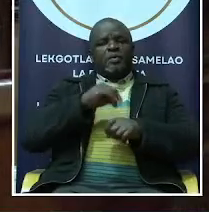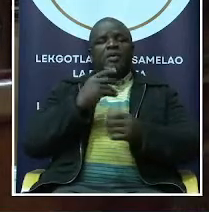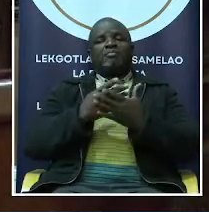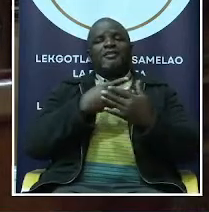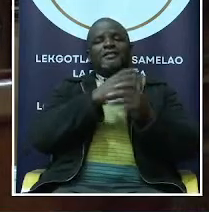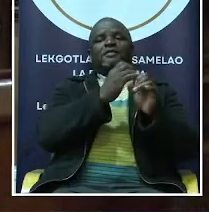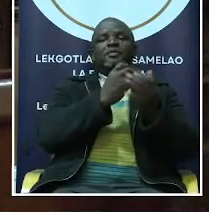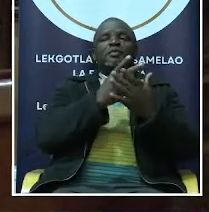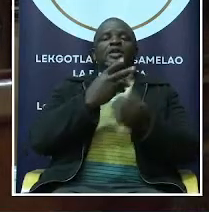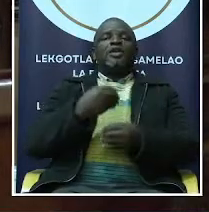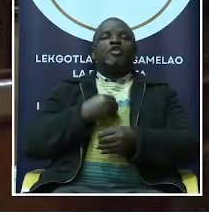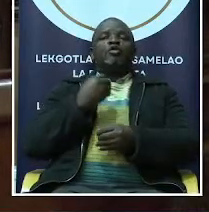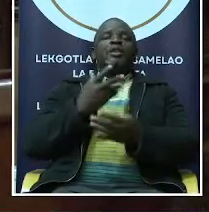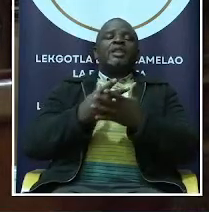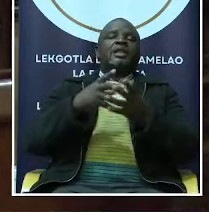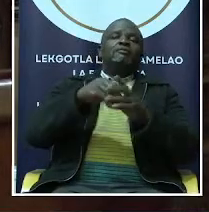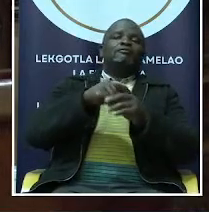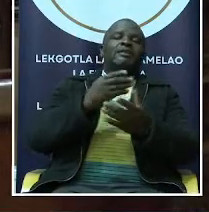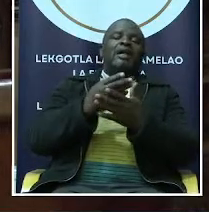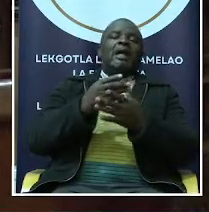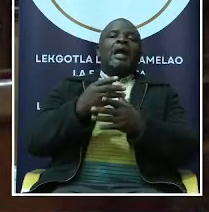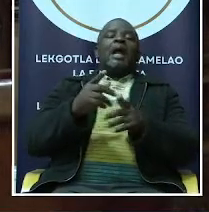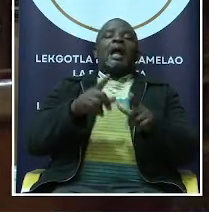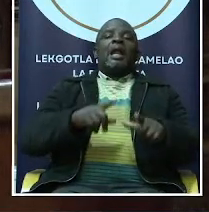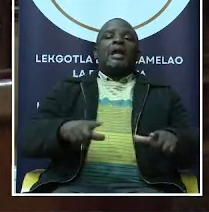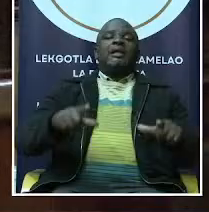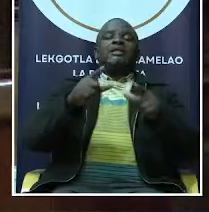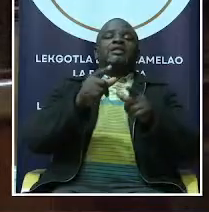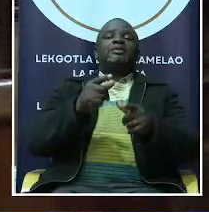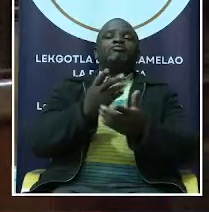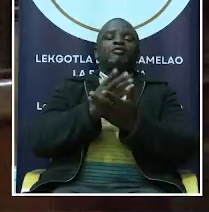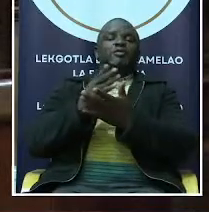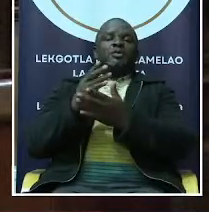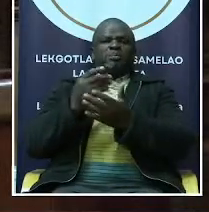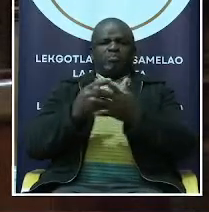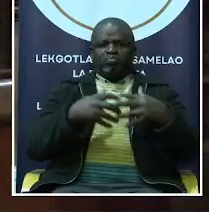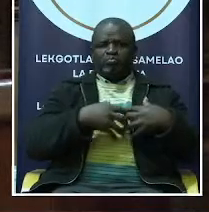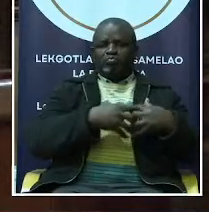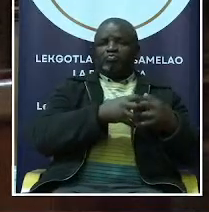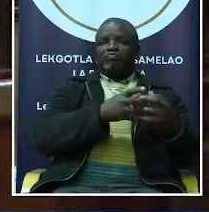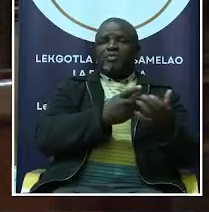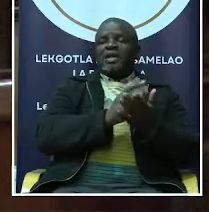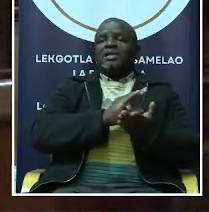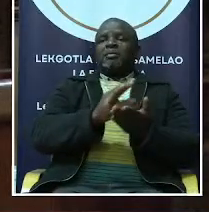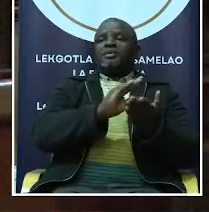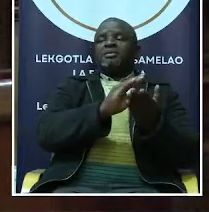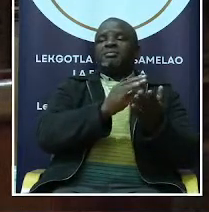in land redistribution, include subsidies and startup for grant. We have a